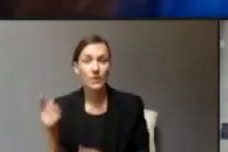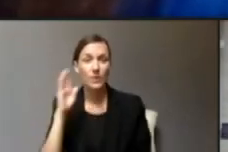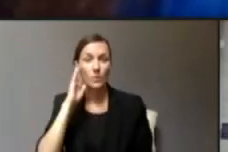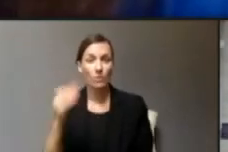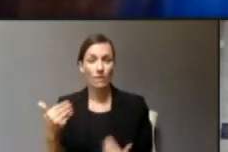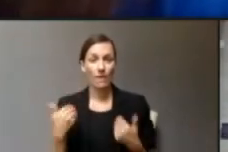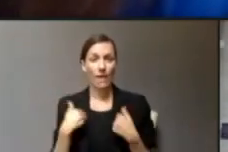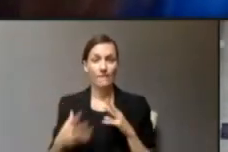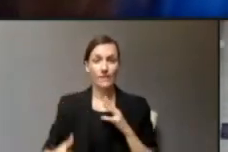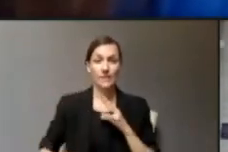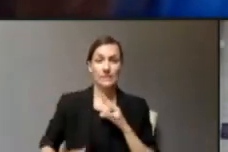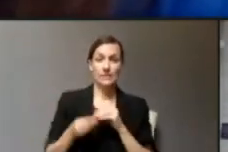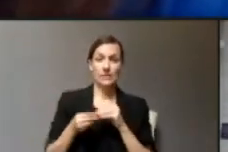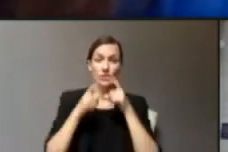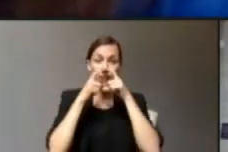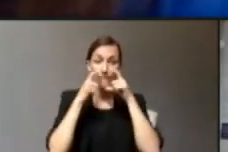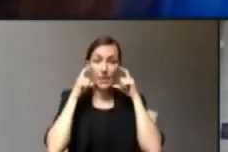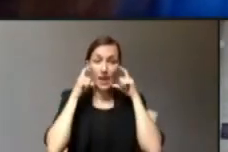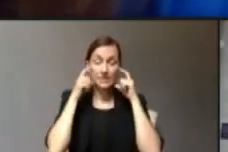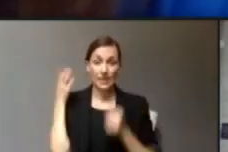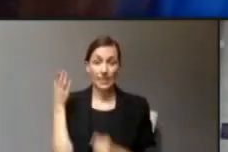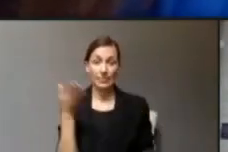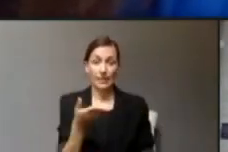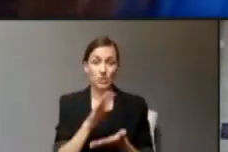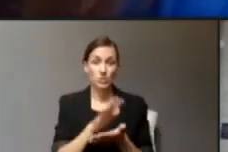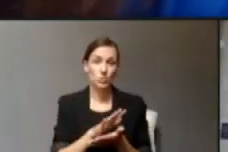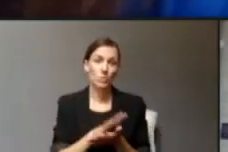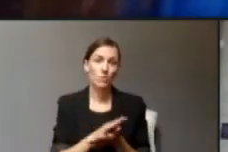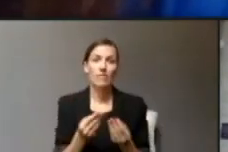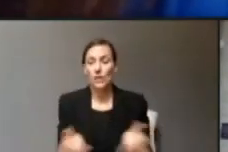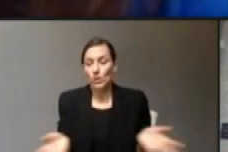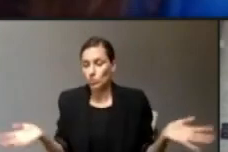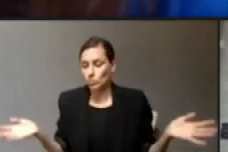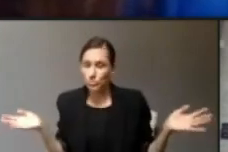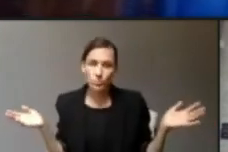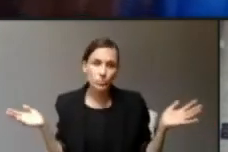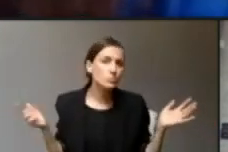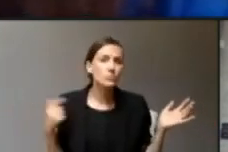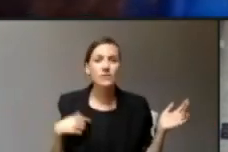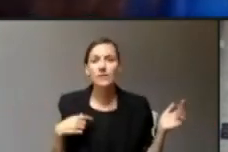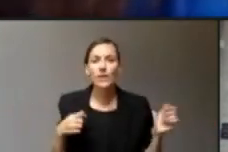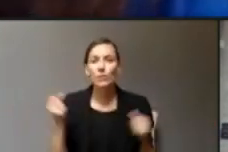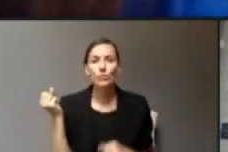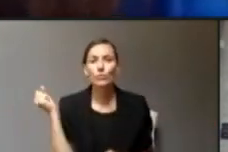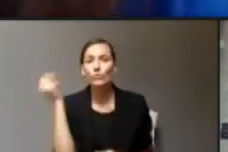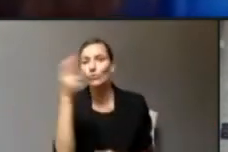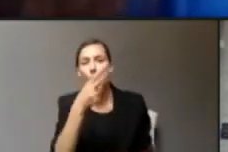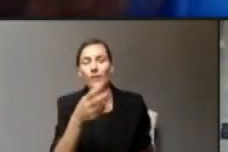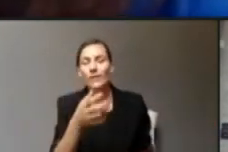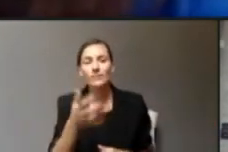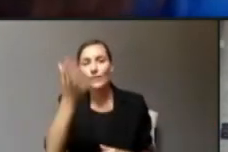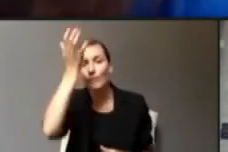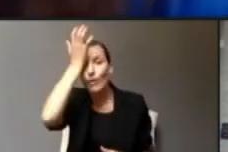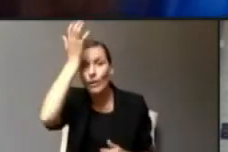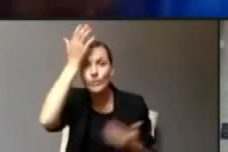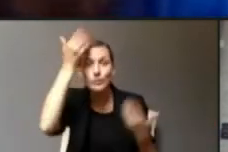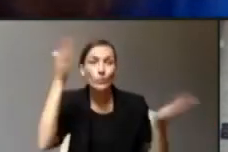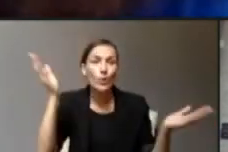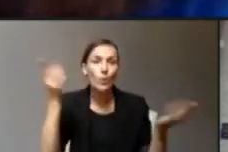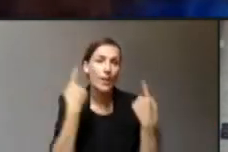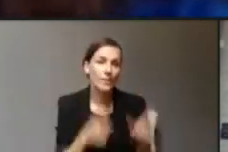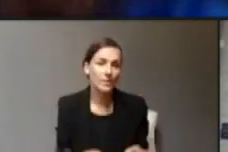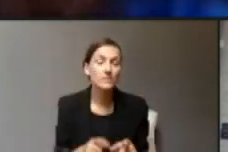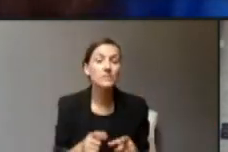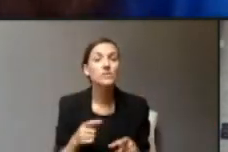additional masks on site, because we know children lose their masks. They bought it up, they threw it away, they don't know what happened to it. But we